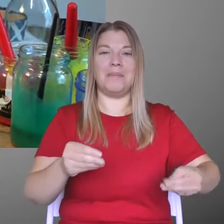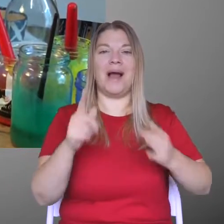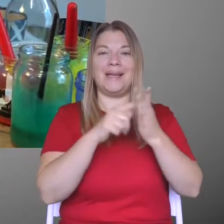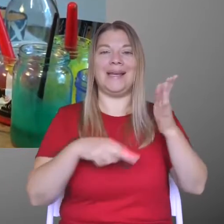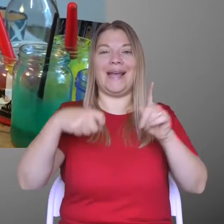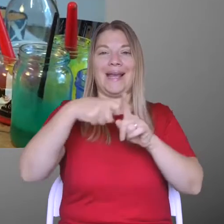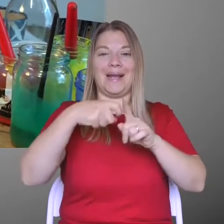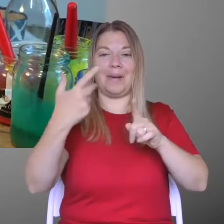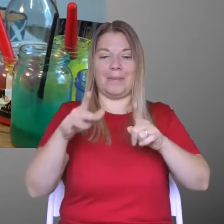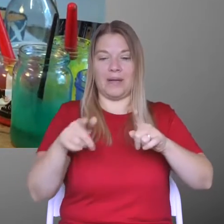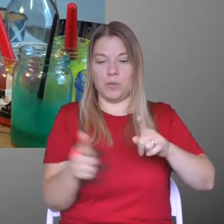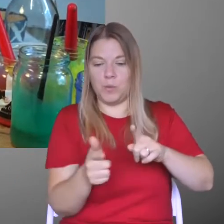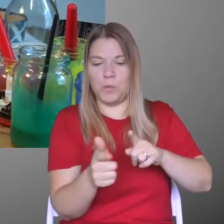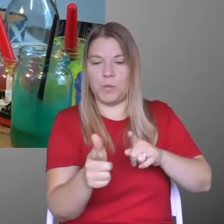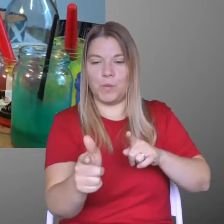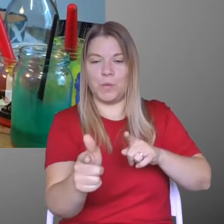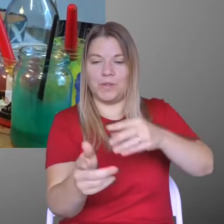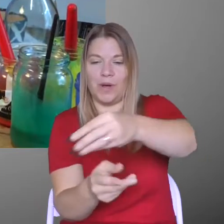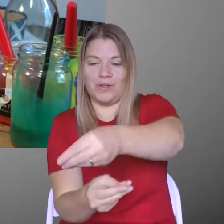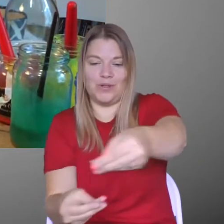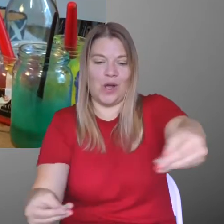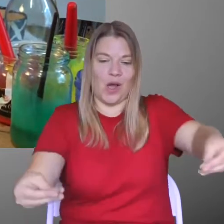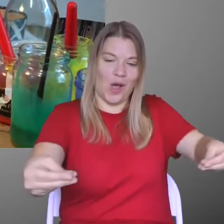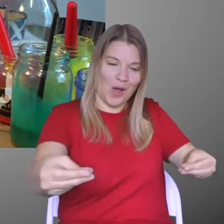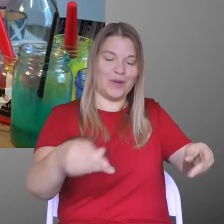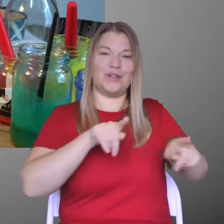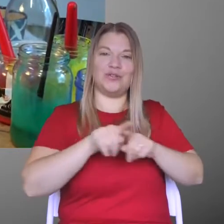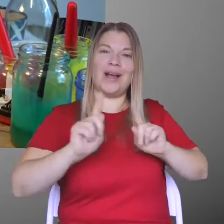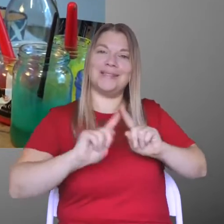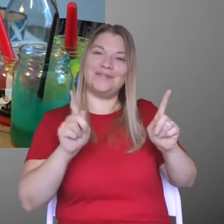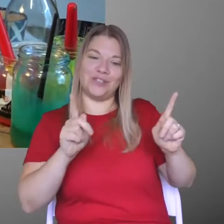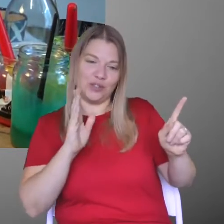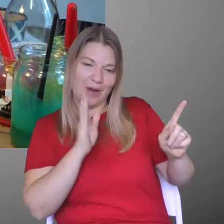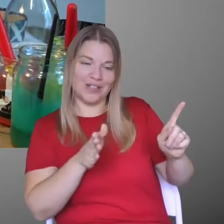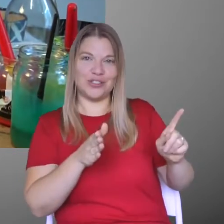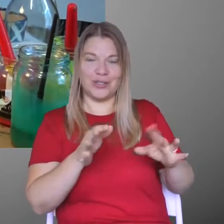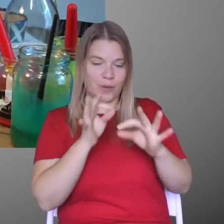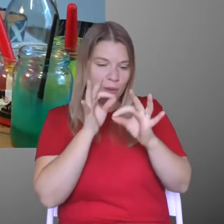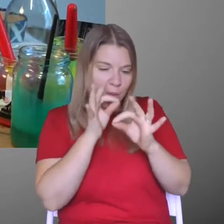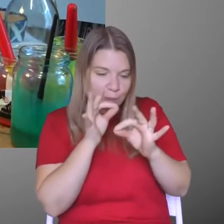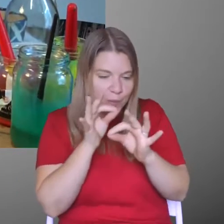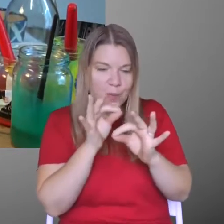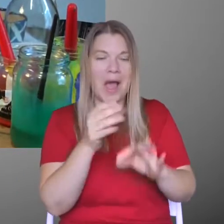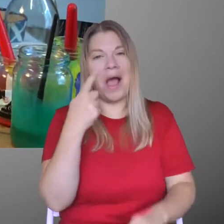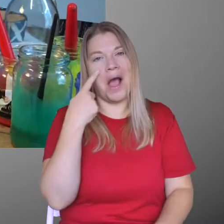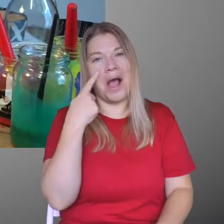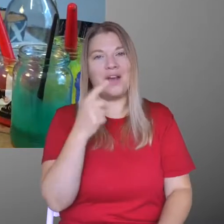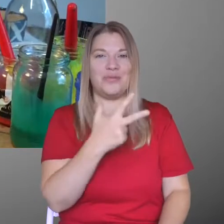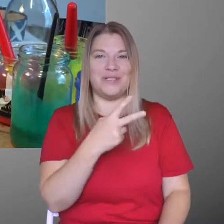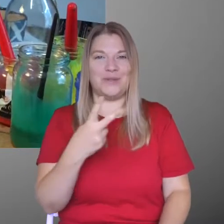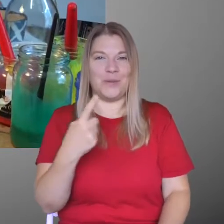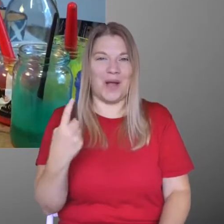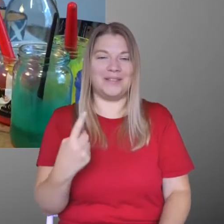here. And I'm going to try blowing it in another direction and see what happens. Okay, so here we go. 3, 2,